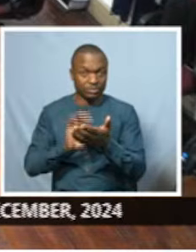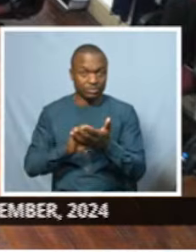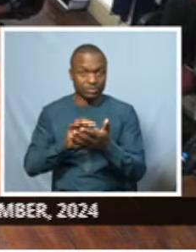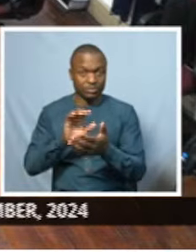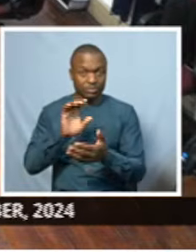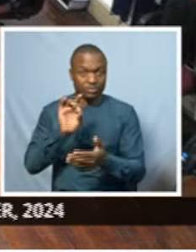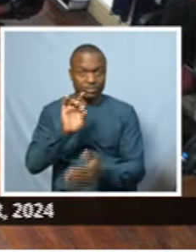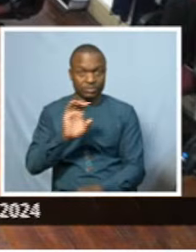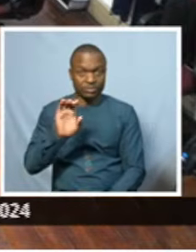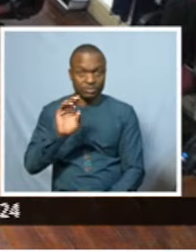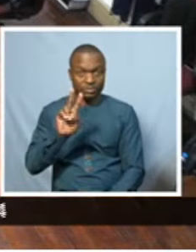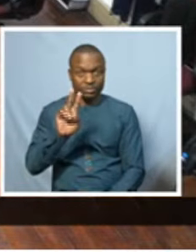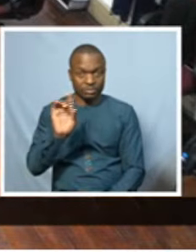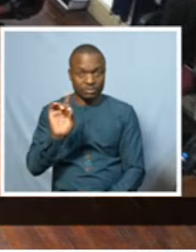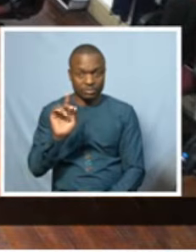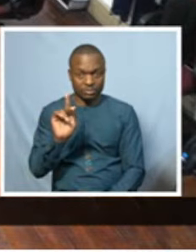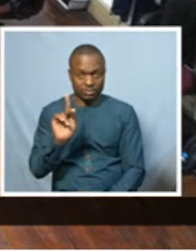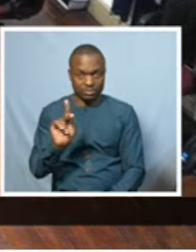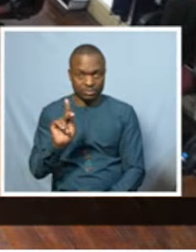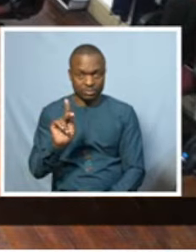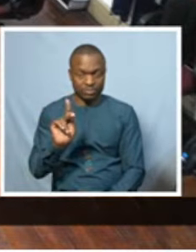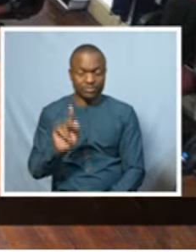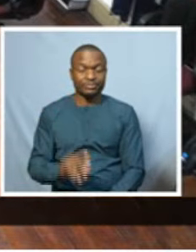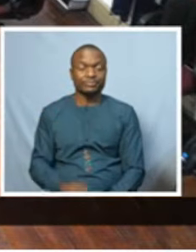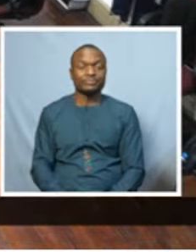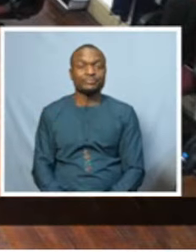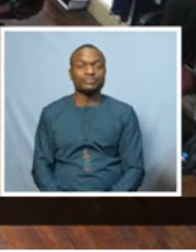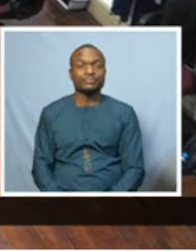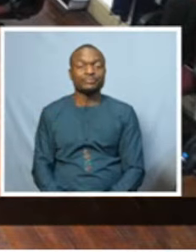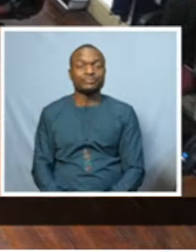2,668,828 kwacha as the